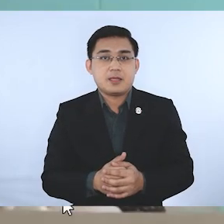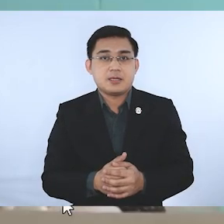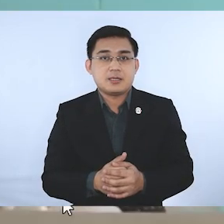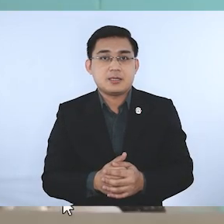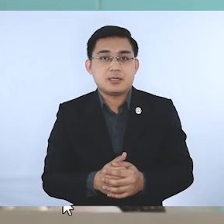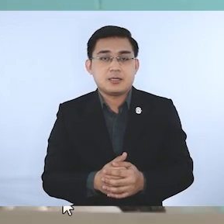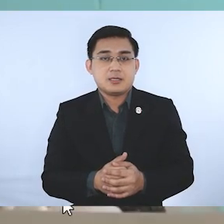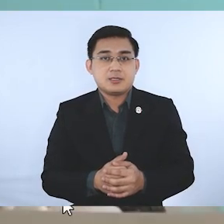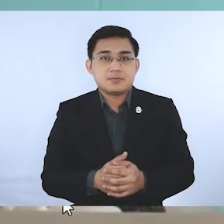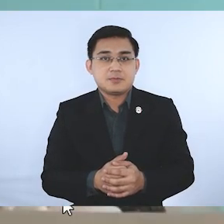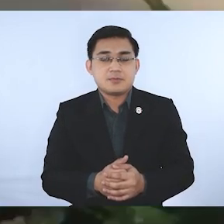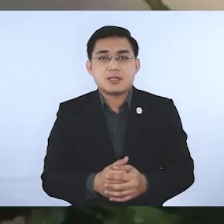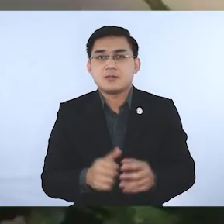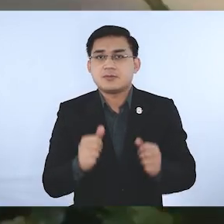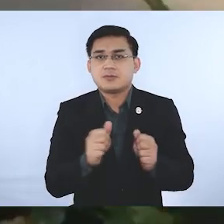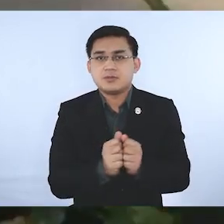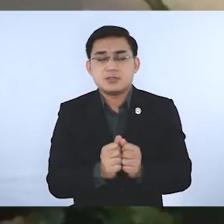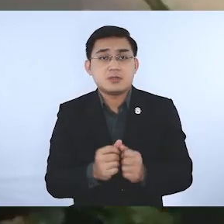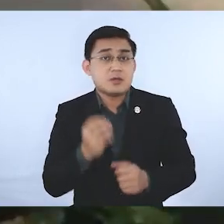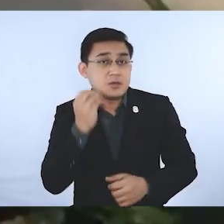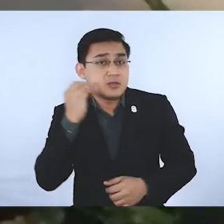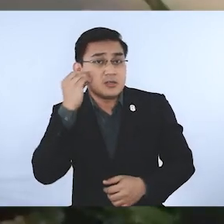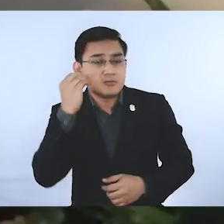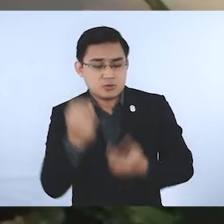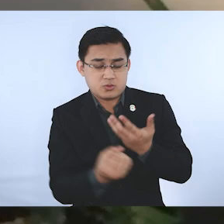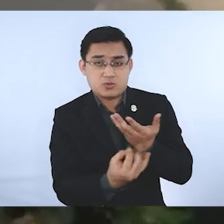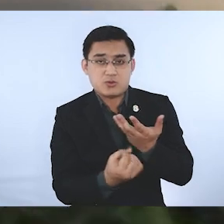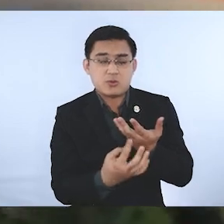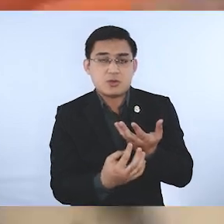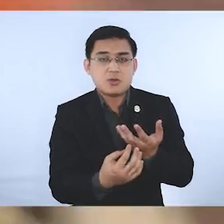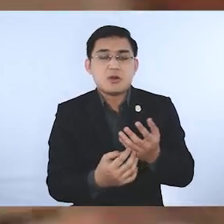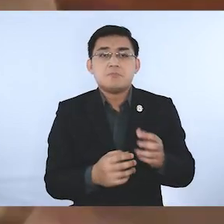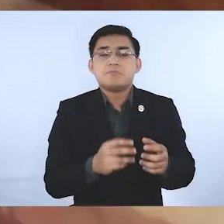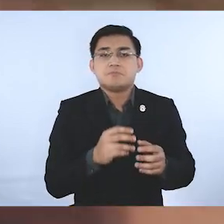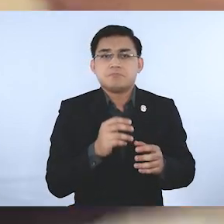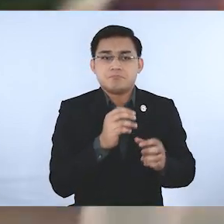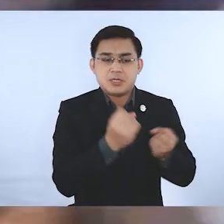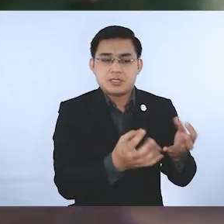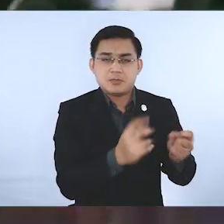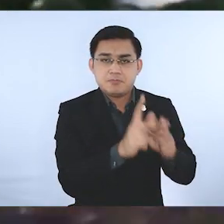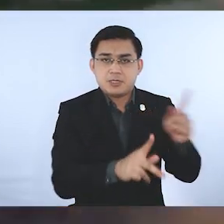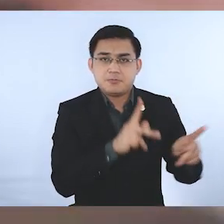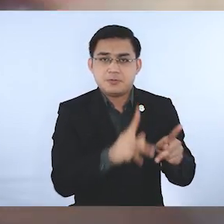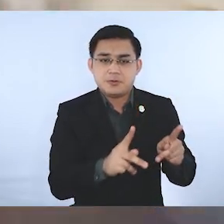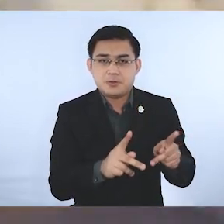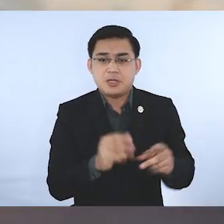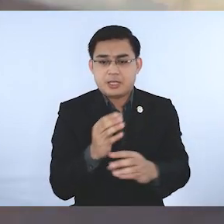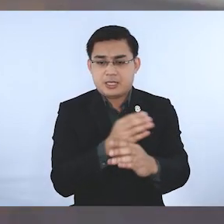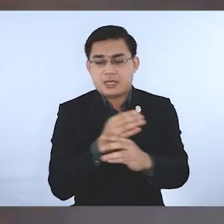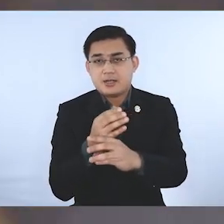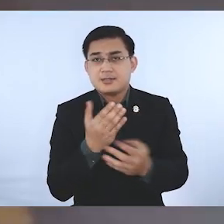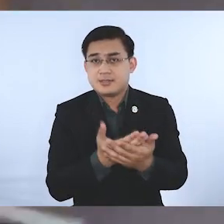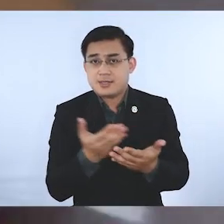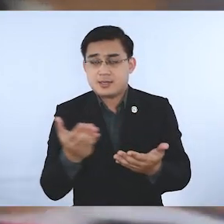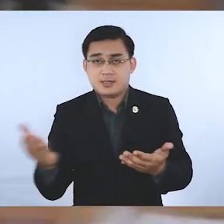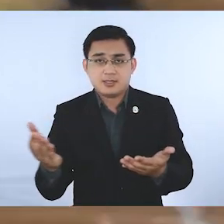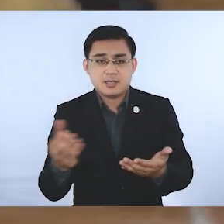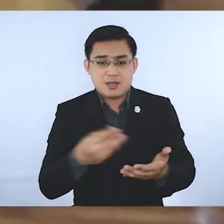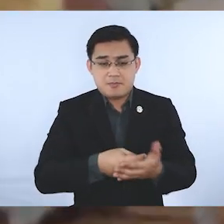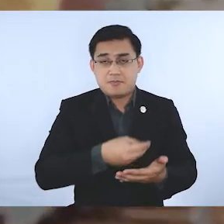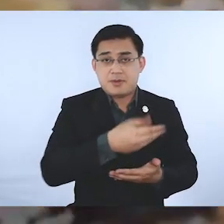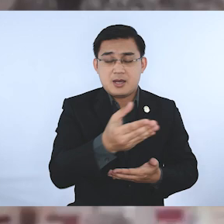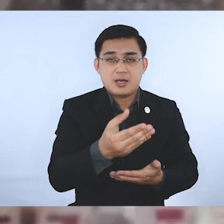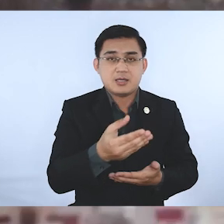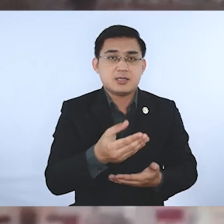myself being more involved at home than cooking. Many people are now careful on things they buy since